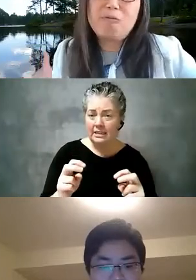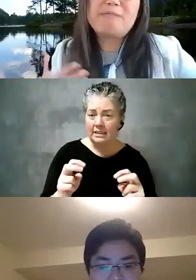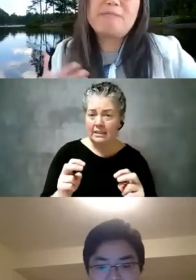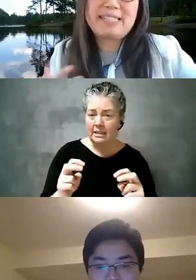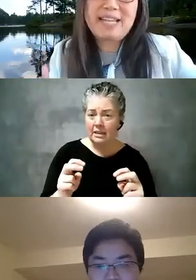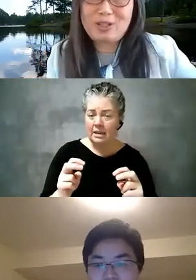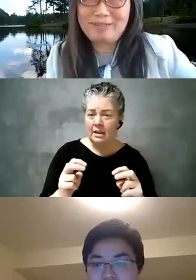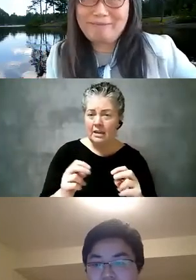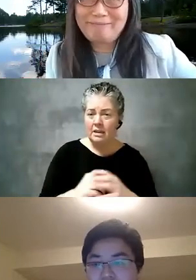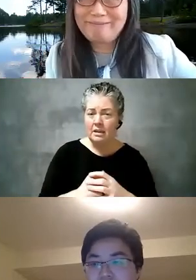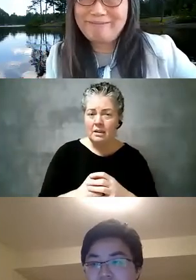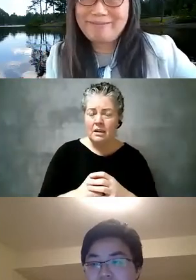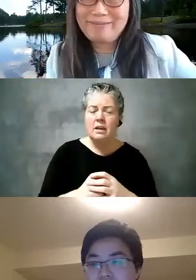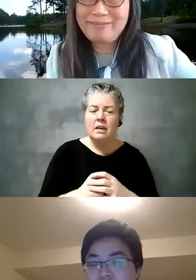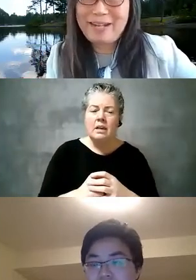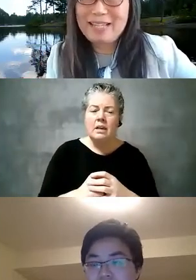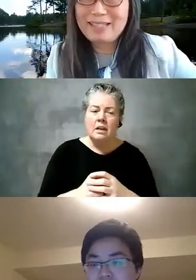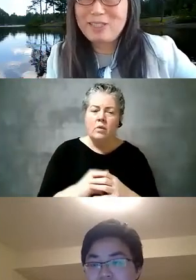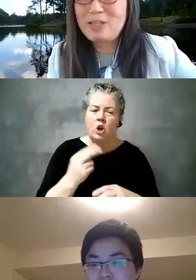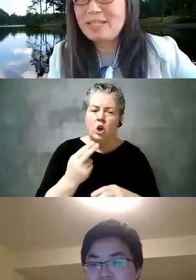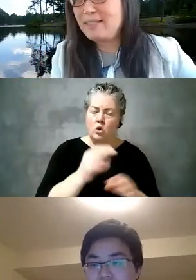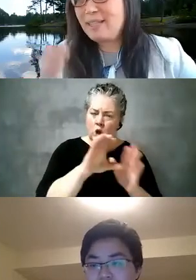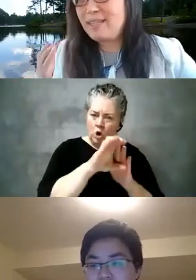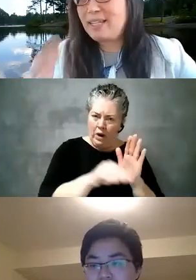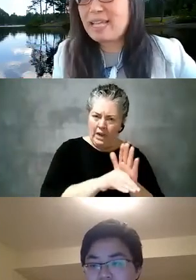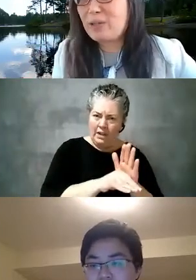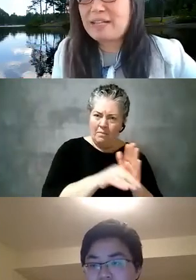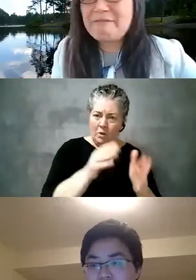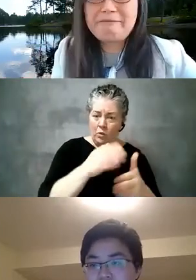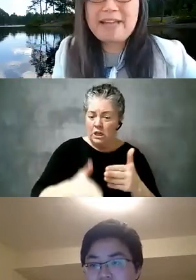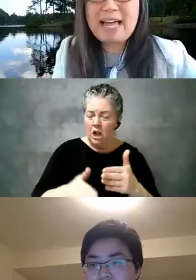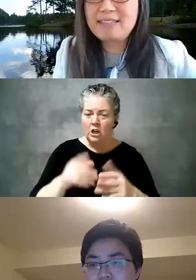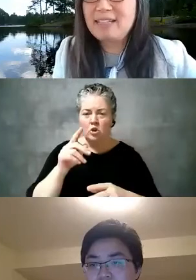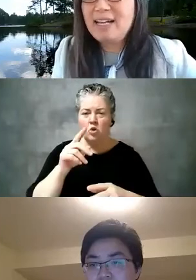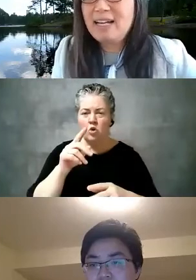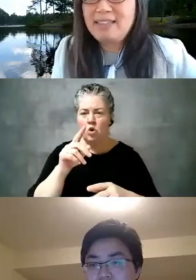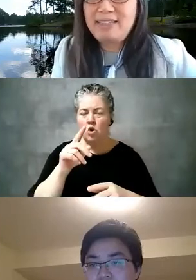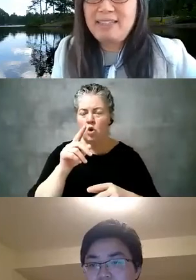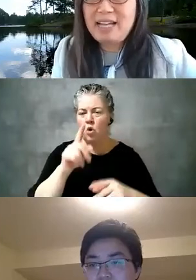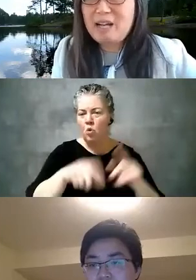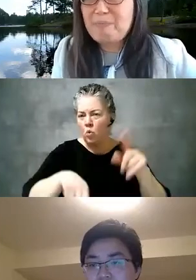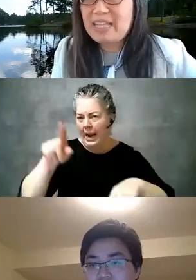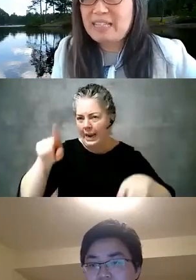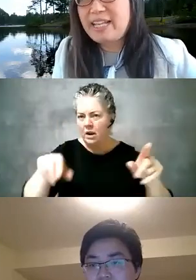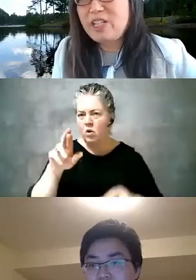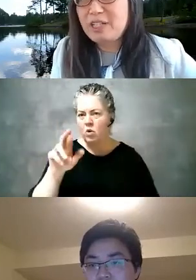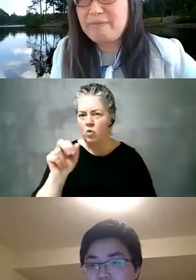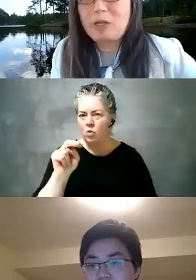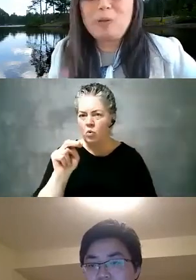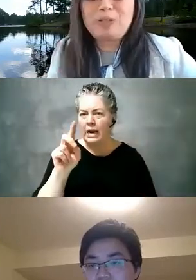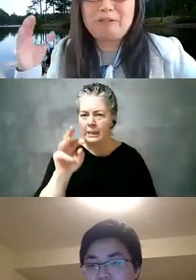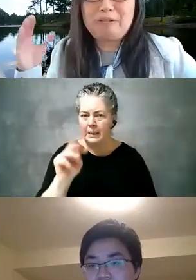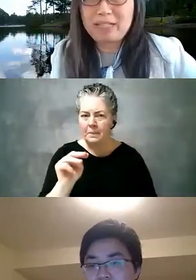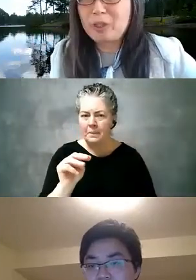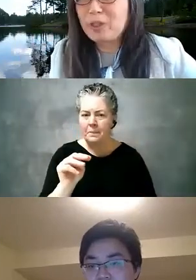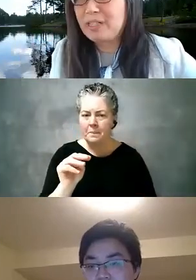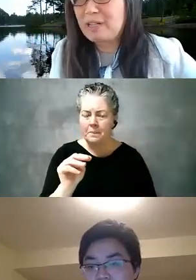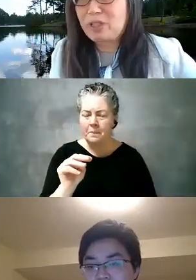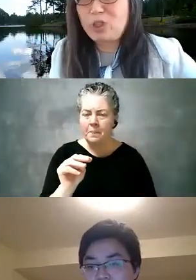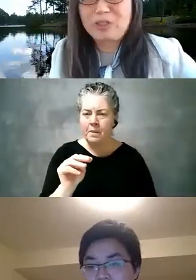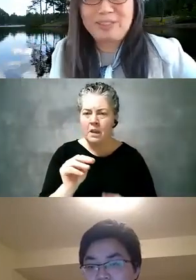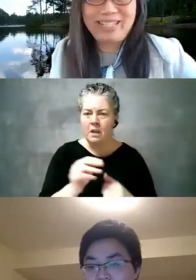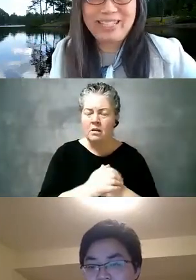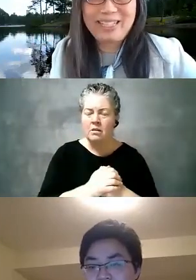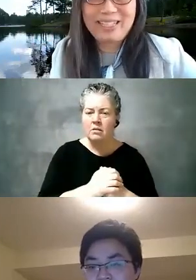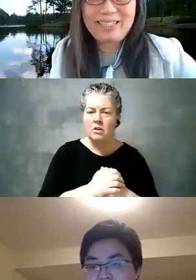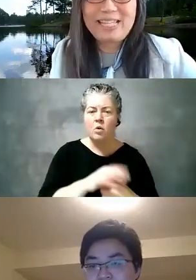of randomization, right? So there's nothing that would confound the identification of the total effect of curriculum on